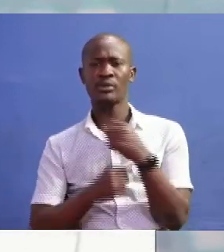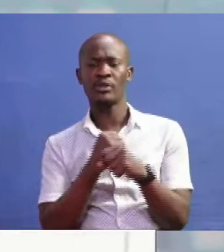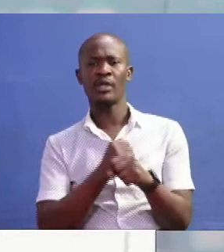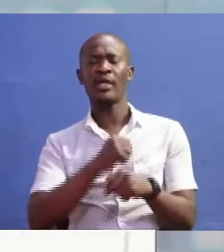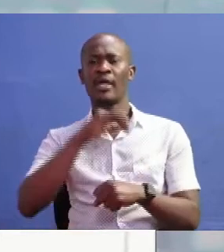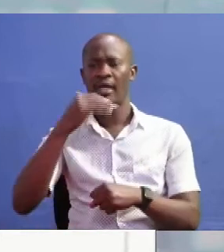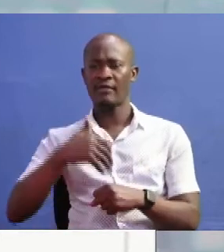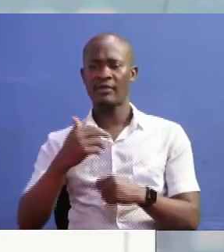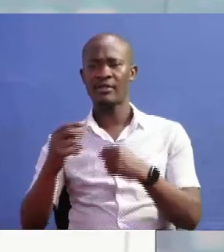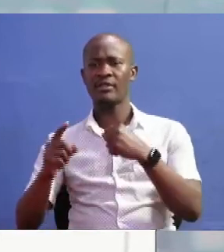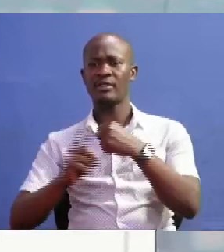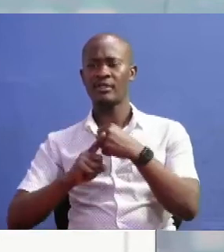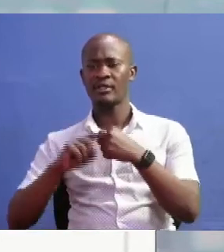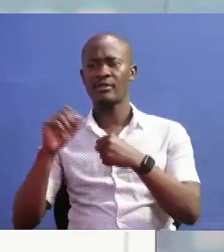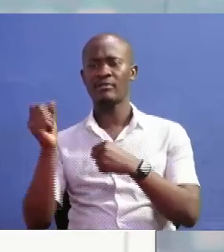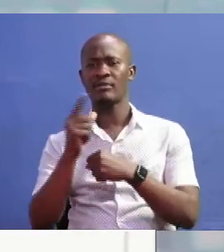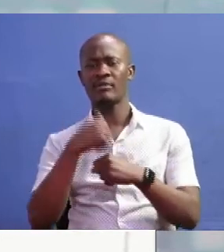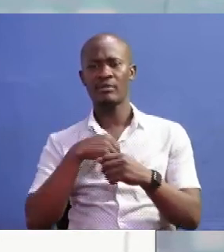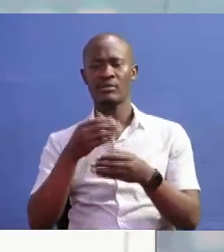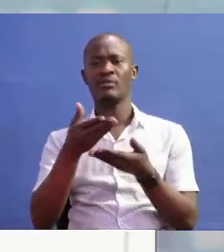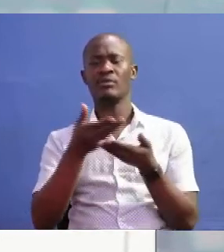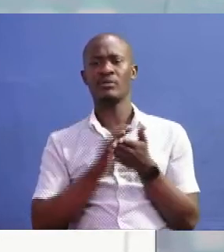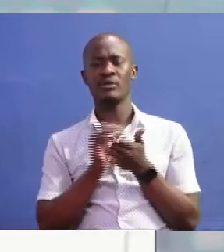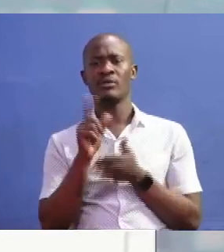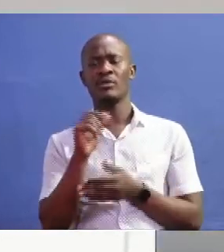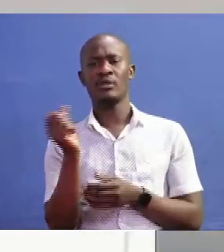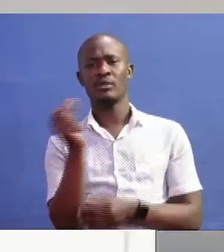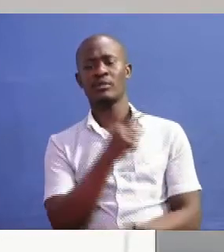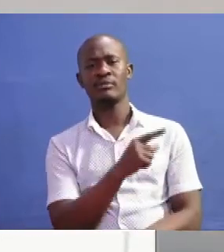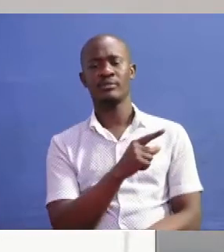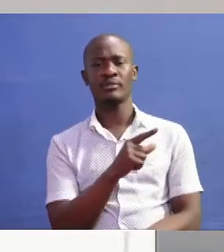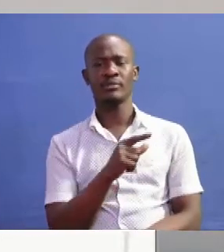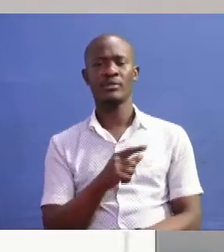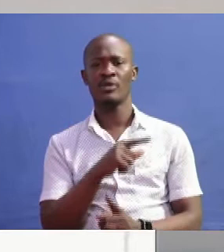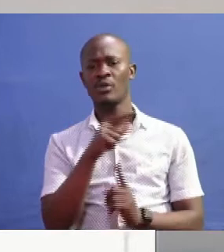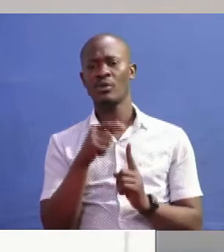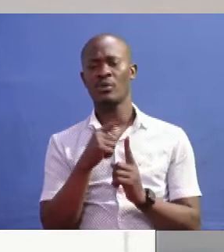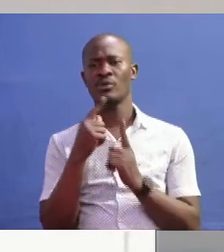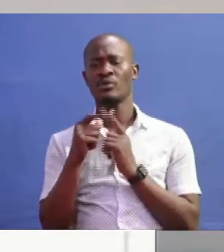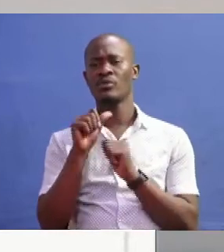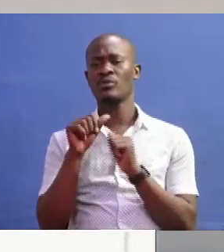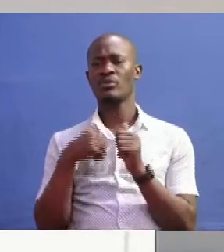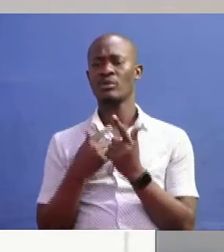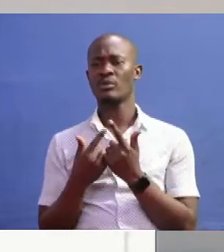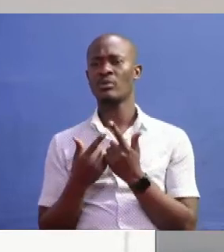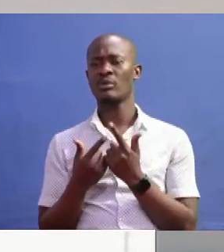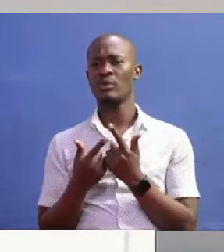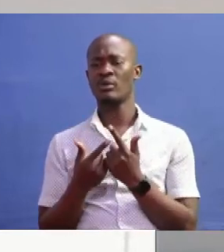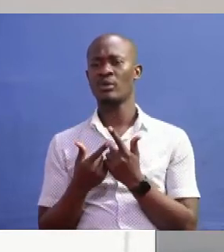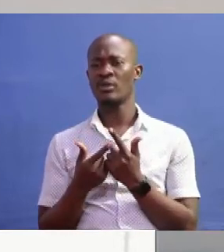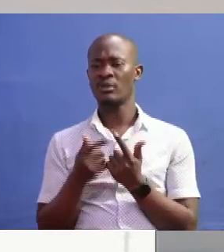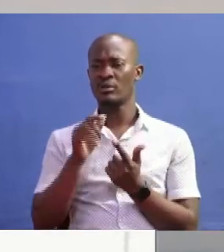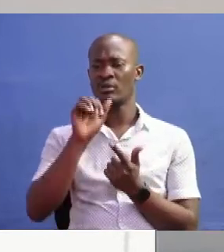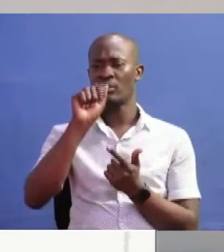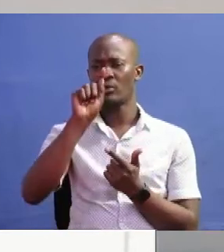be receiving your income. Yes. Now, when we talk about, you've talked about a stock market, you